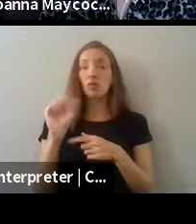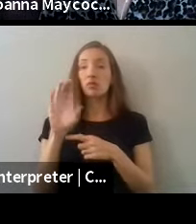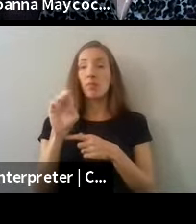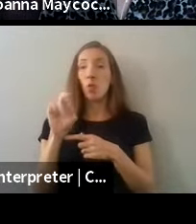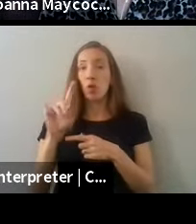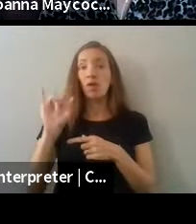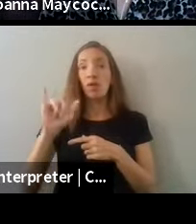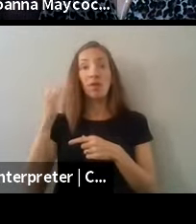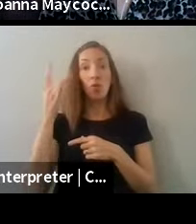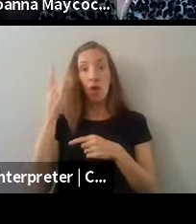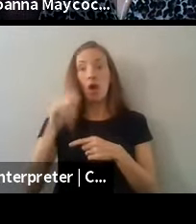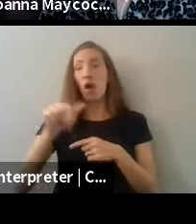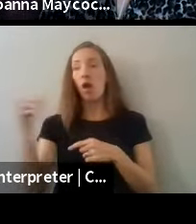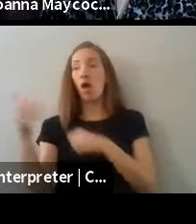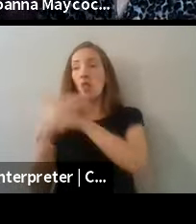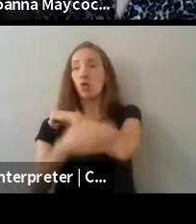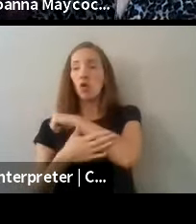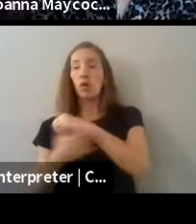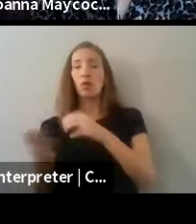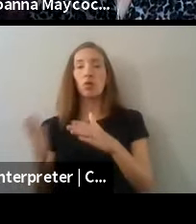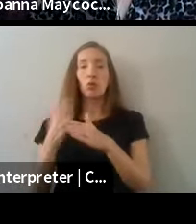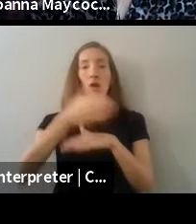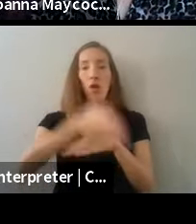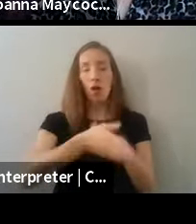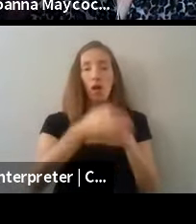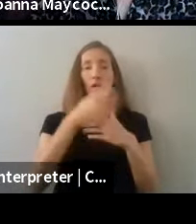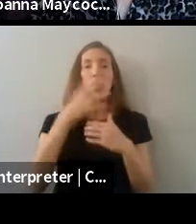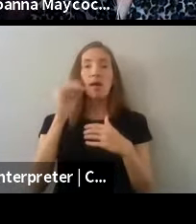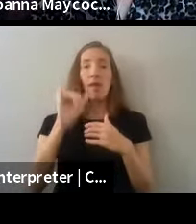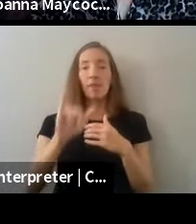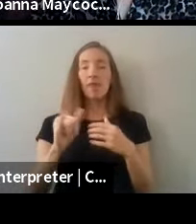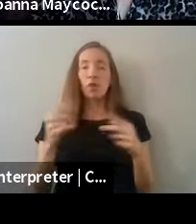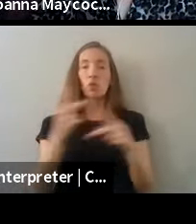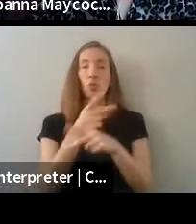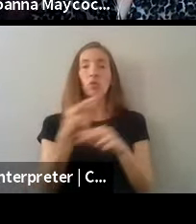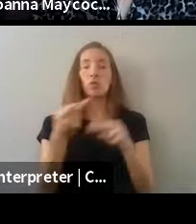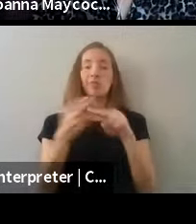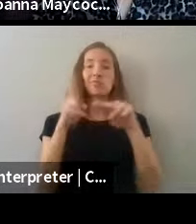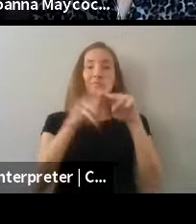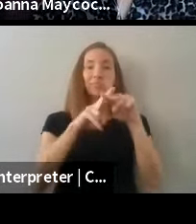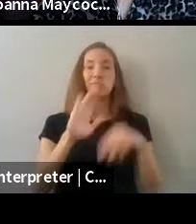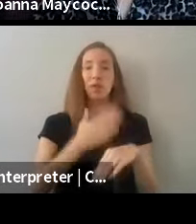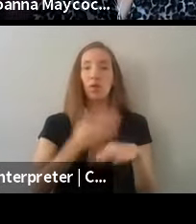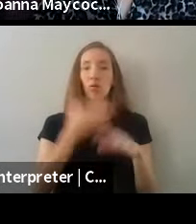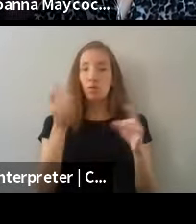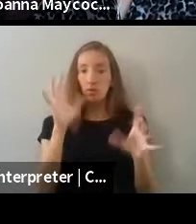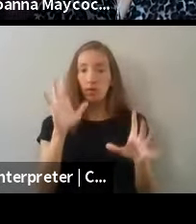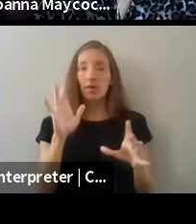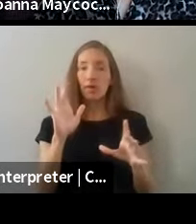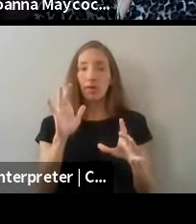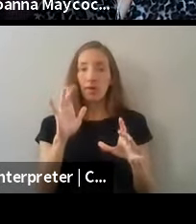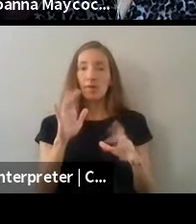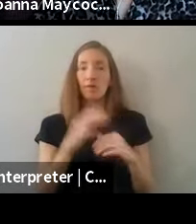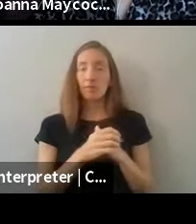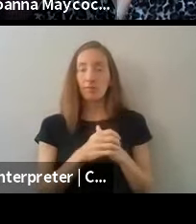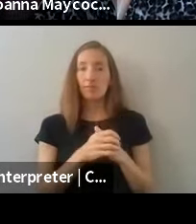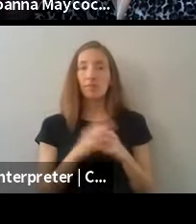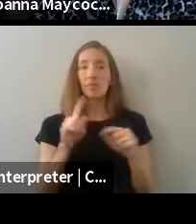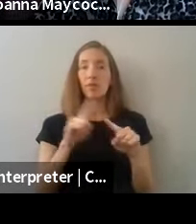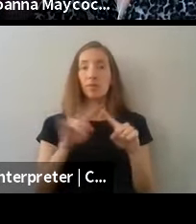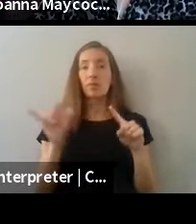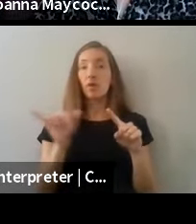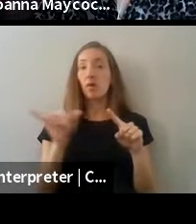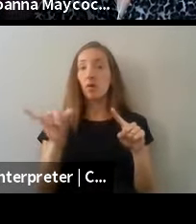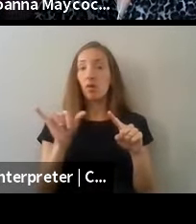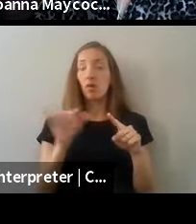allowing it to happen in their areas. And so we have that also as a robust way that we have recovered. But also to say that